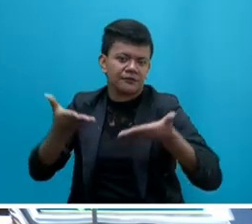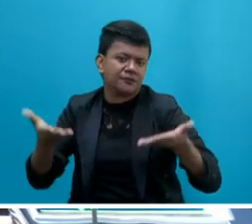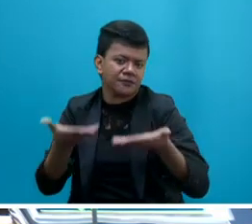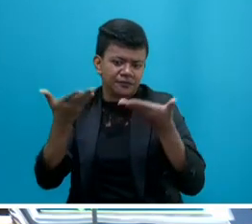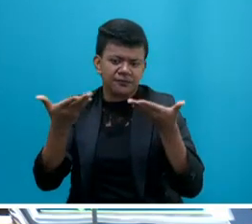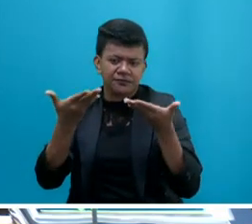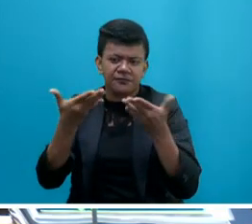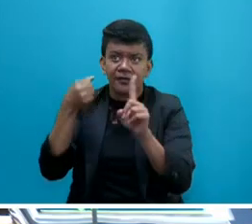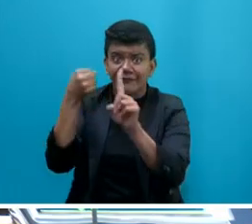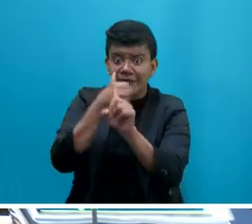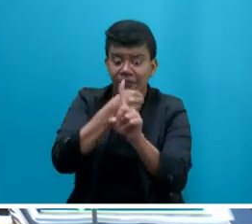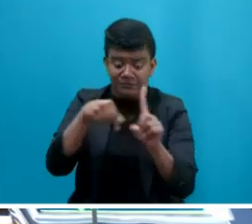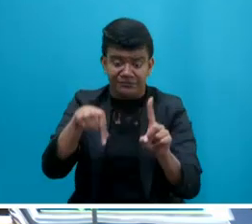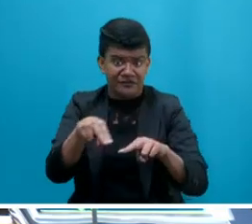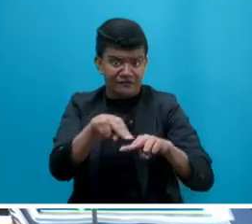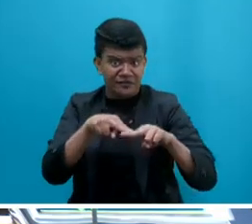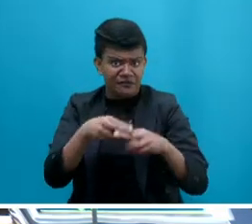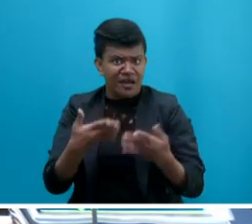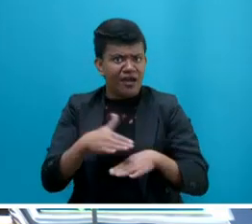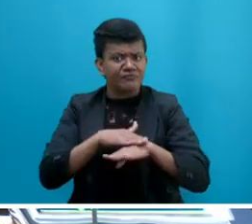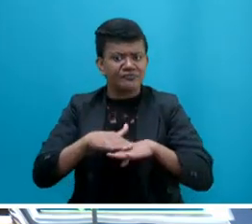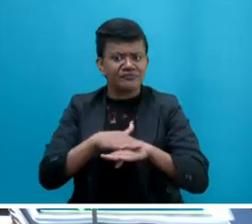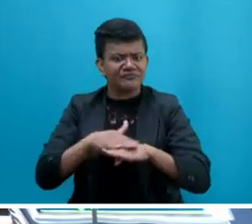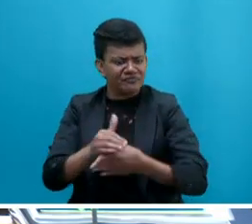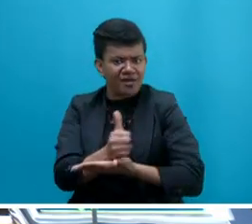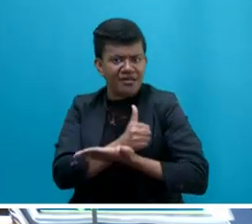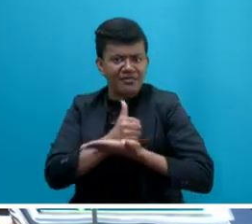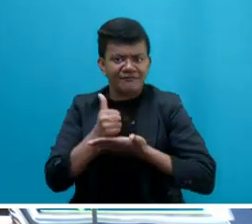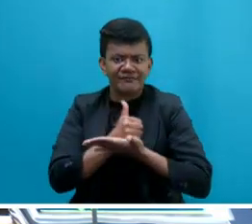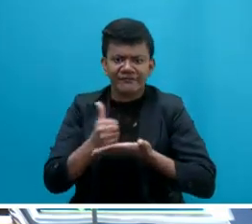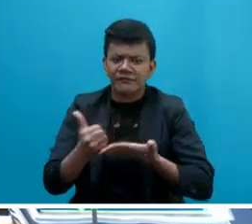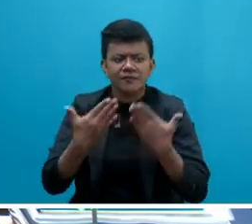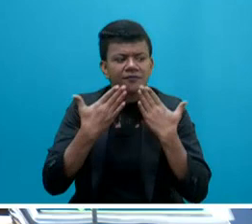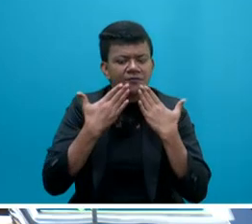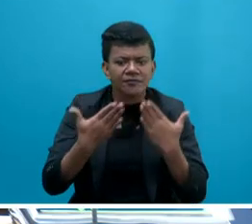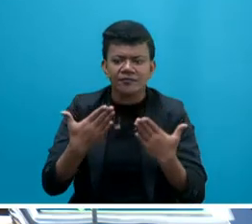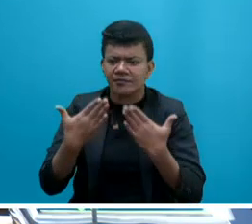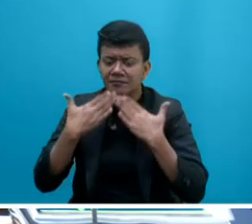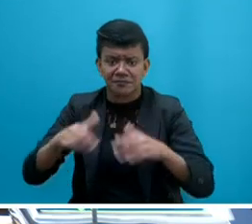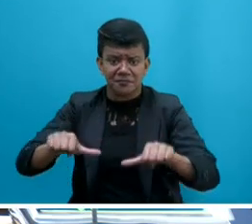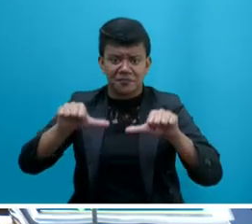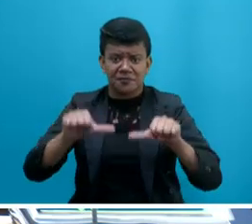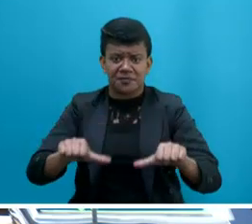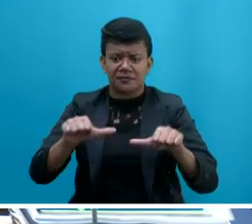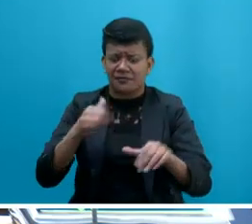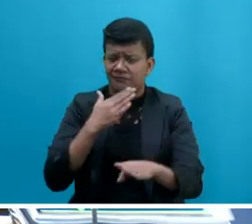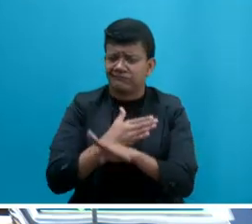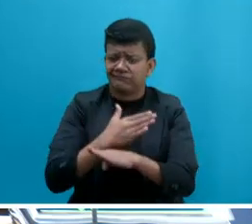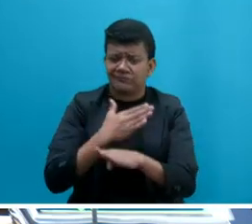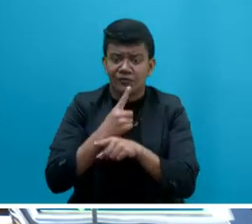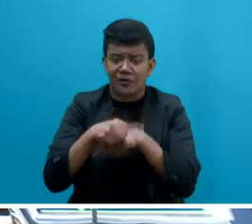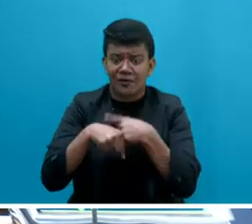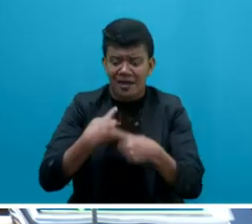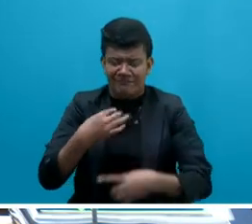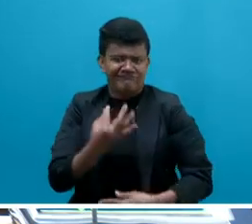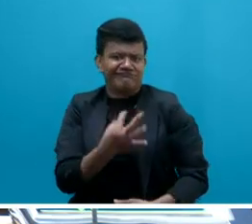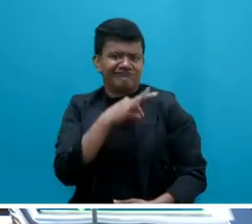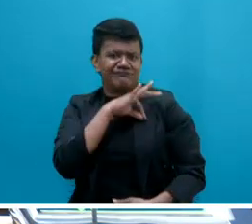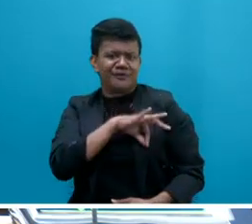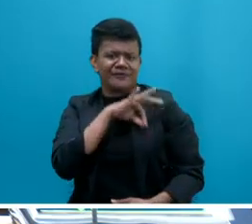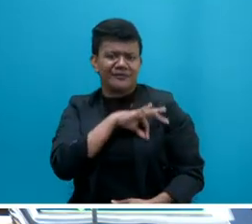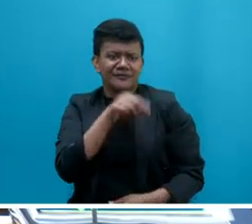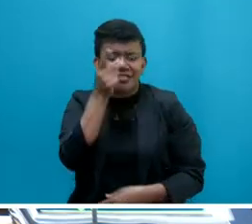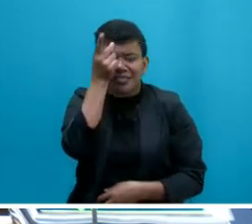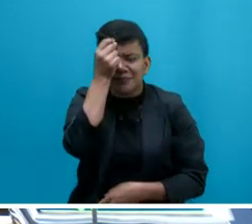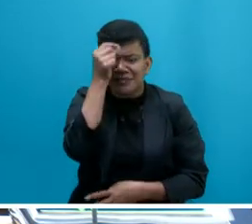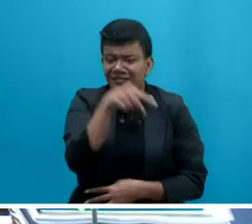the blueprint that we work on. I thank His Excellency for highlighting the benefits attained by Fijians